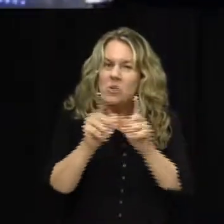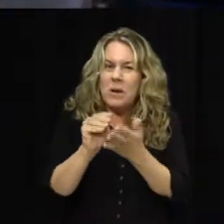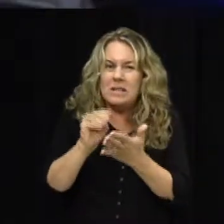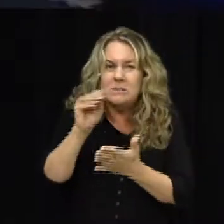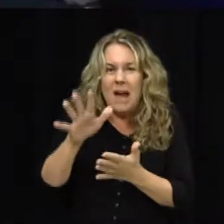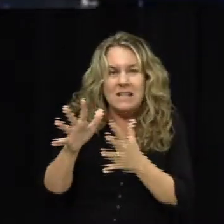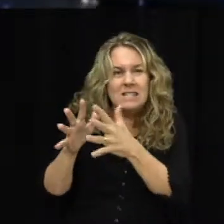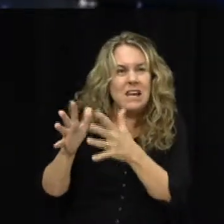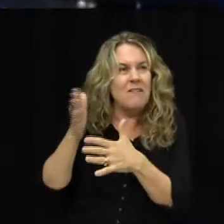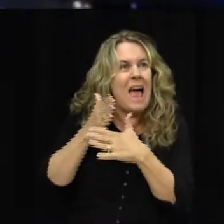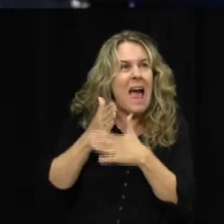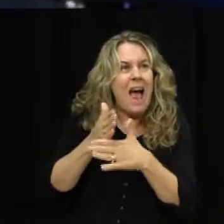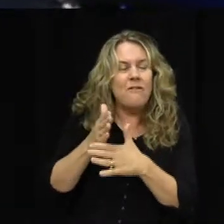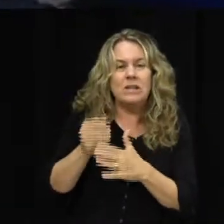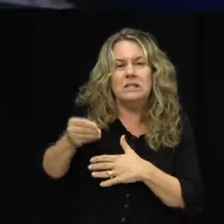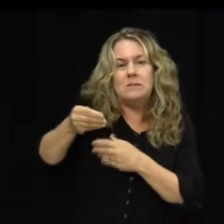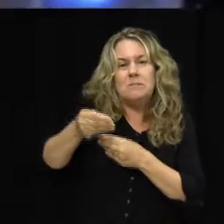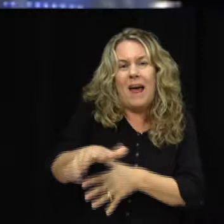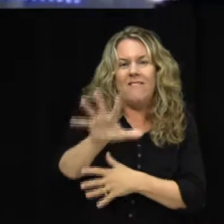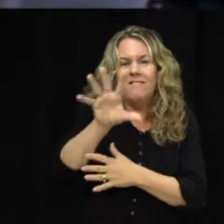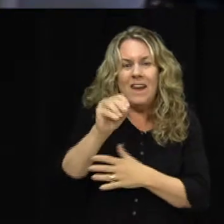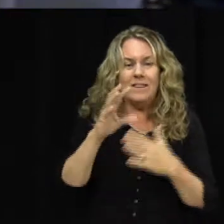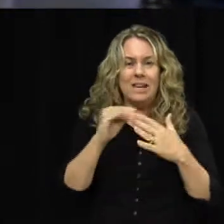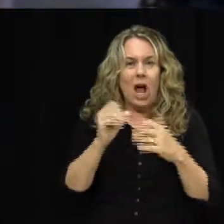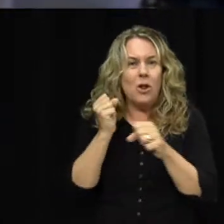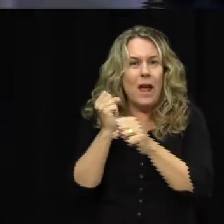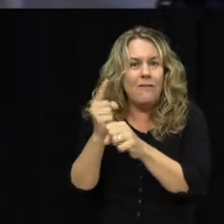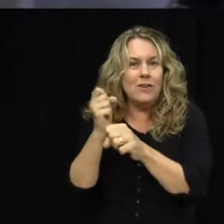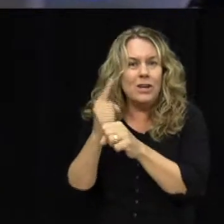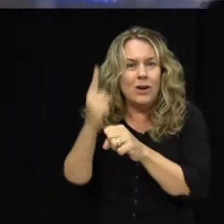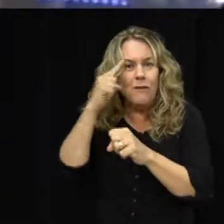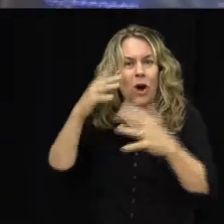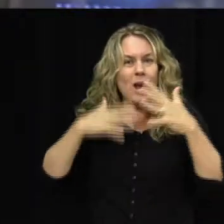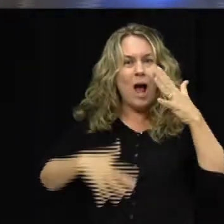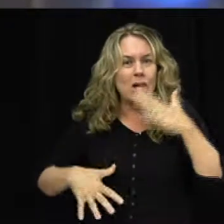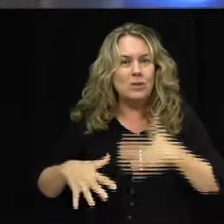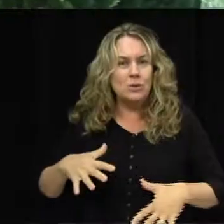expensive. The average American spends $50 on a costume each year.